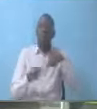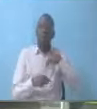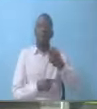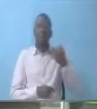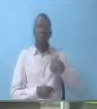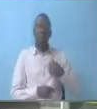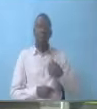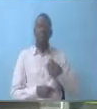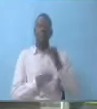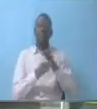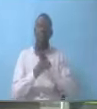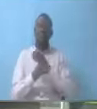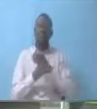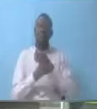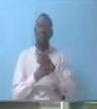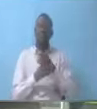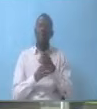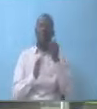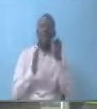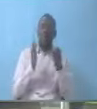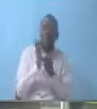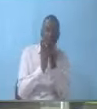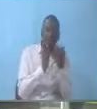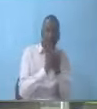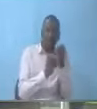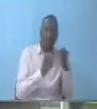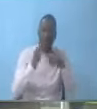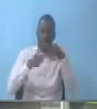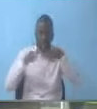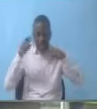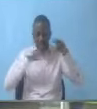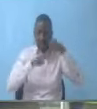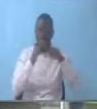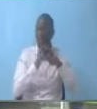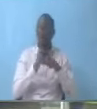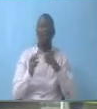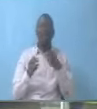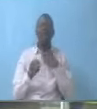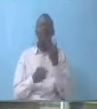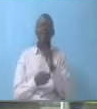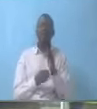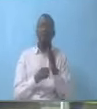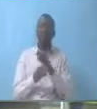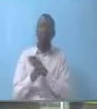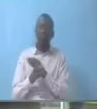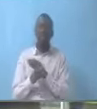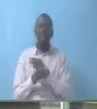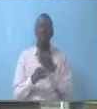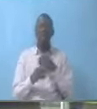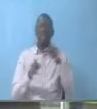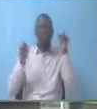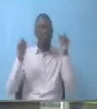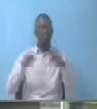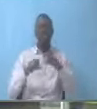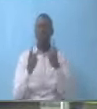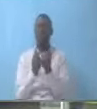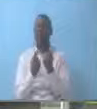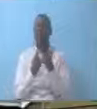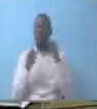even before any prima facie evidence of any wrongdoing. That is terrible law.